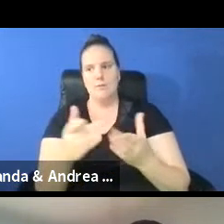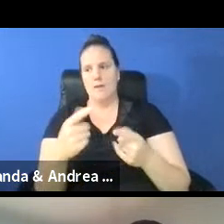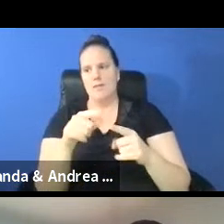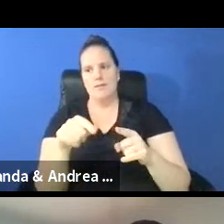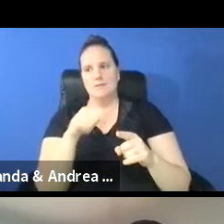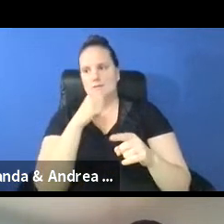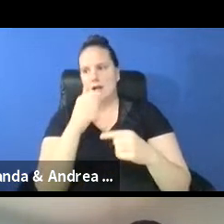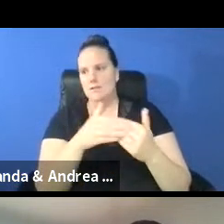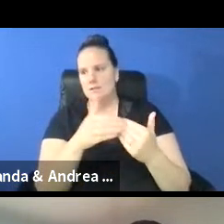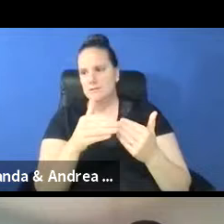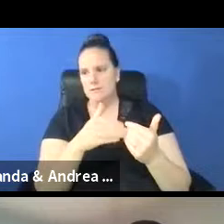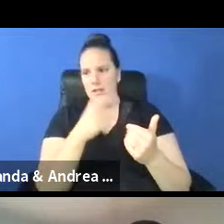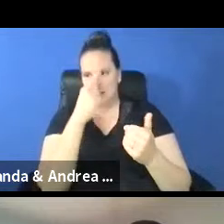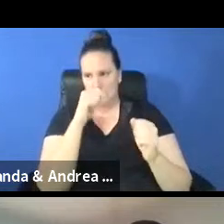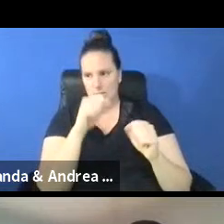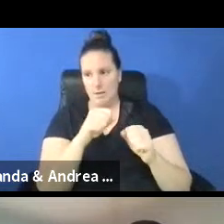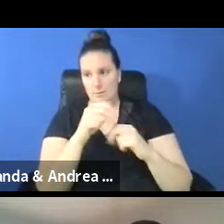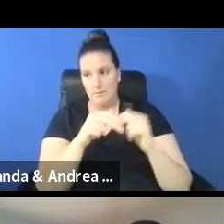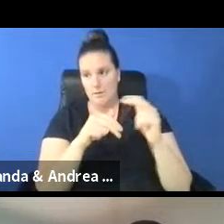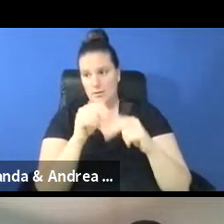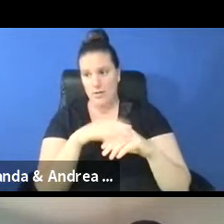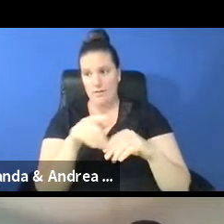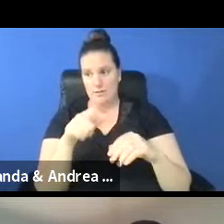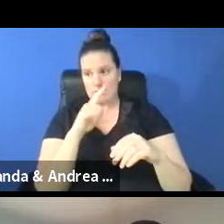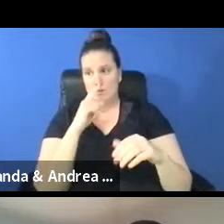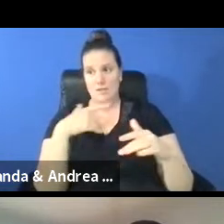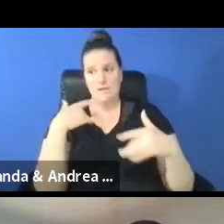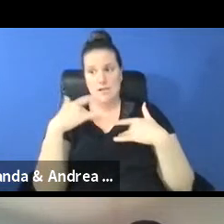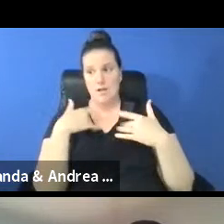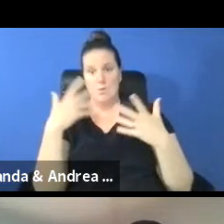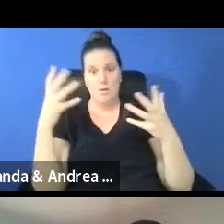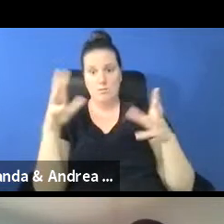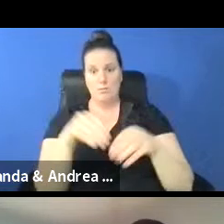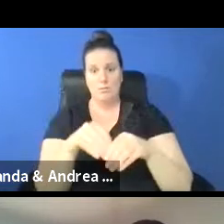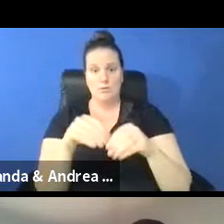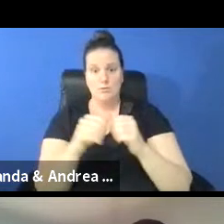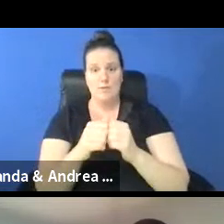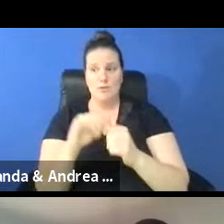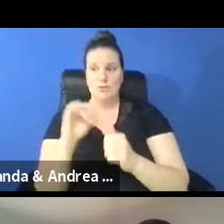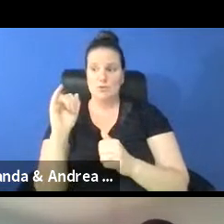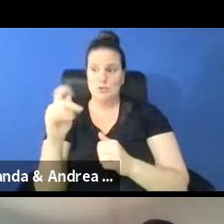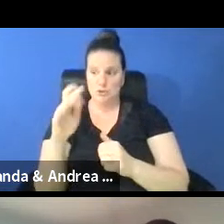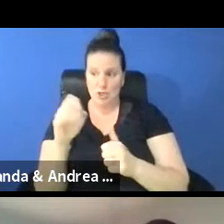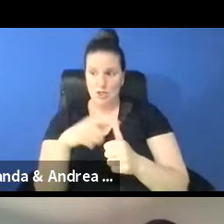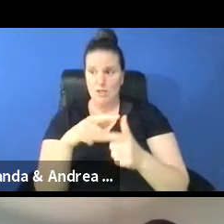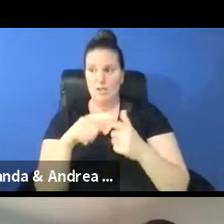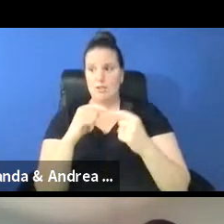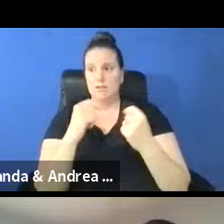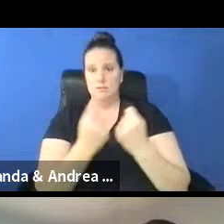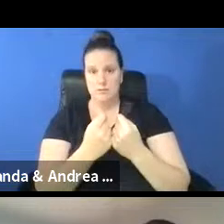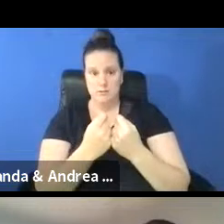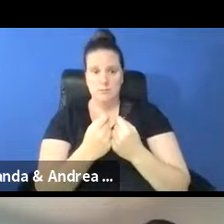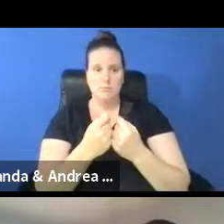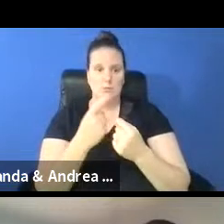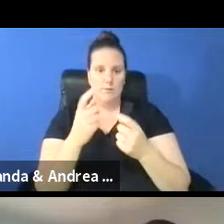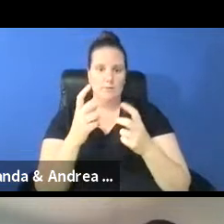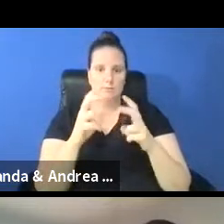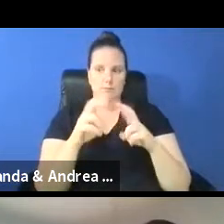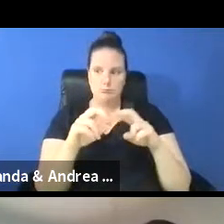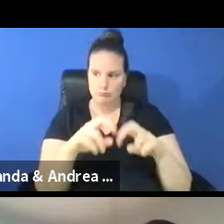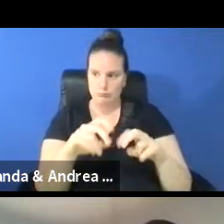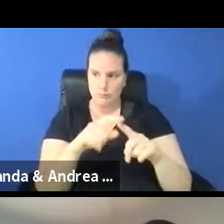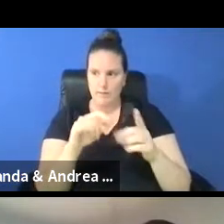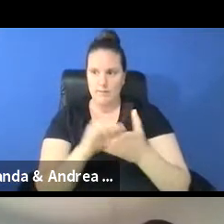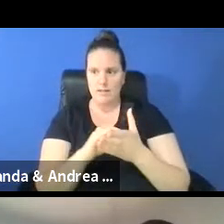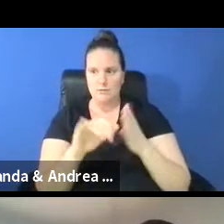and I think we can really build on it. So I'm pretty excited about what you put together, Jake and the team. And there's a lot here that we got to unpack, but it's great to